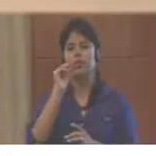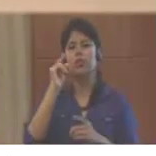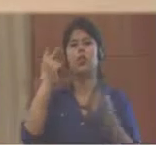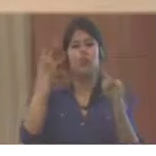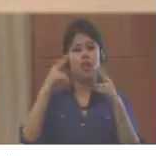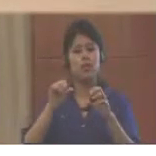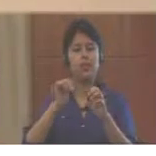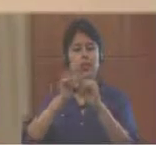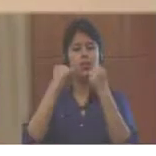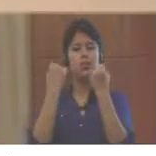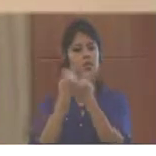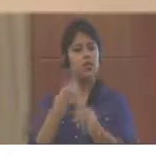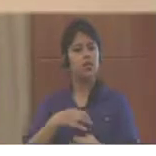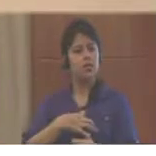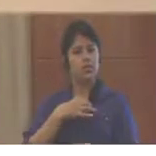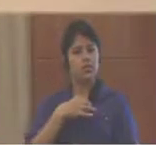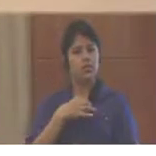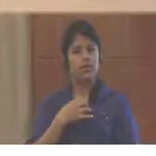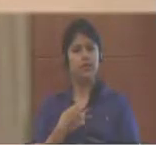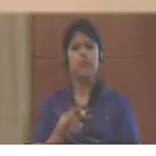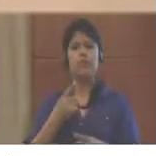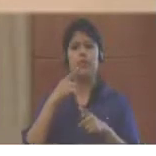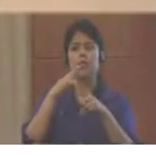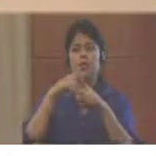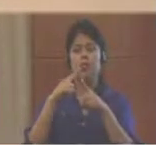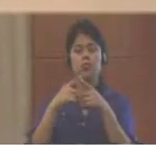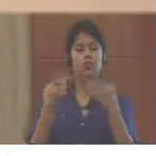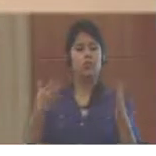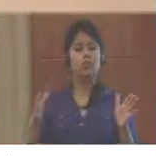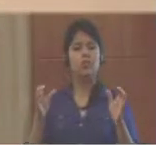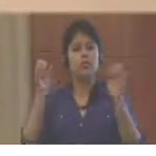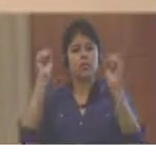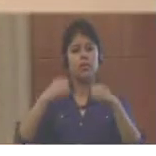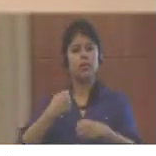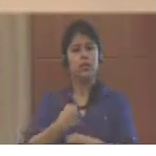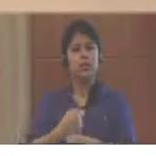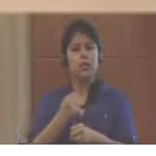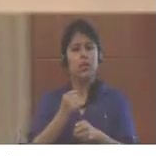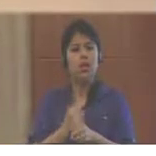also the civil society that somehow